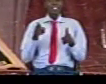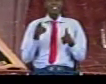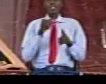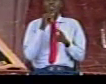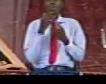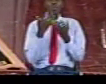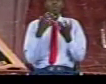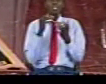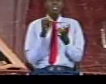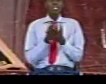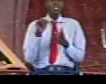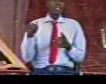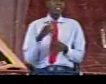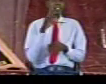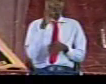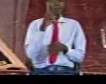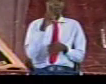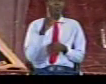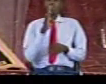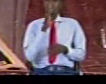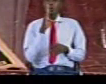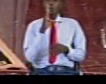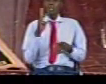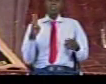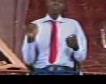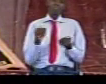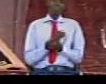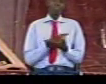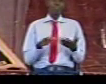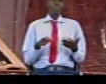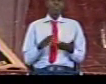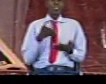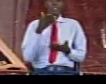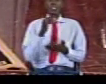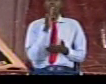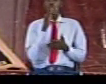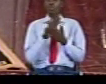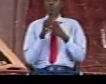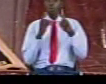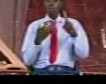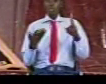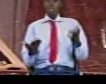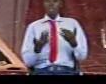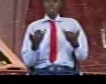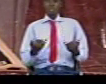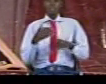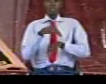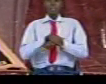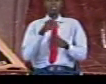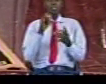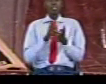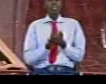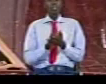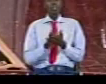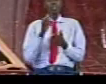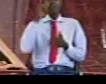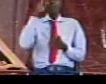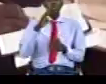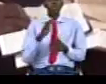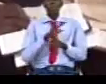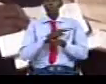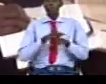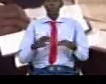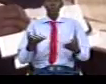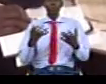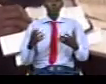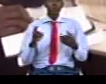that any should perish. There's nobody tonight here that God wants to perish. You will not